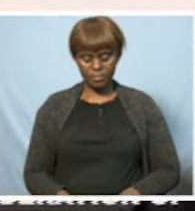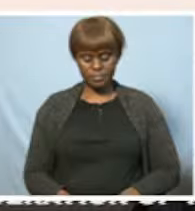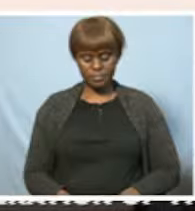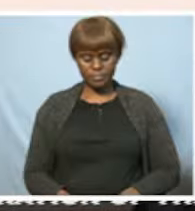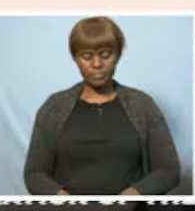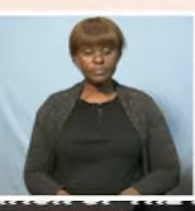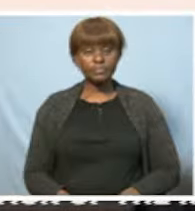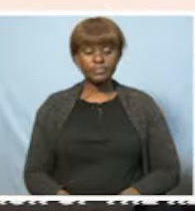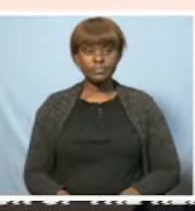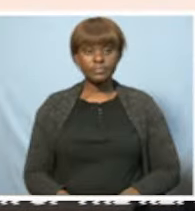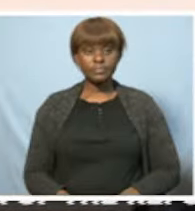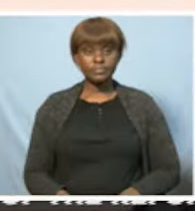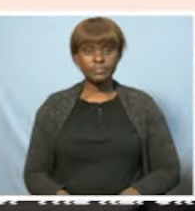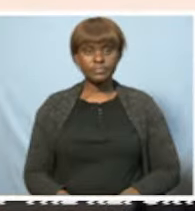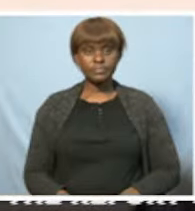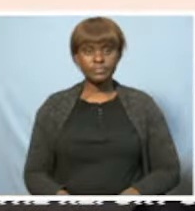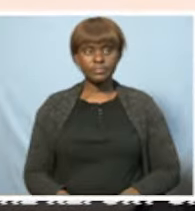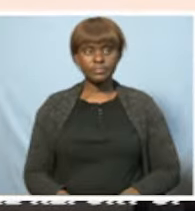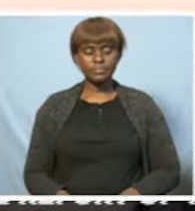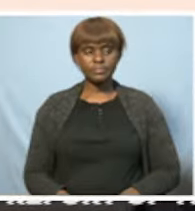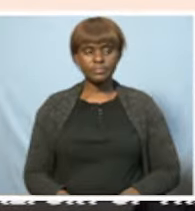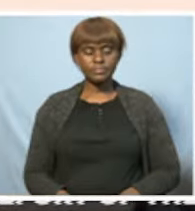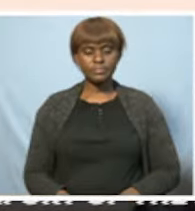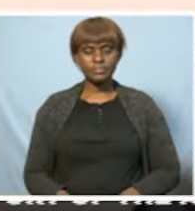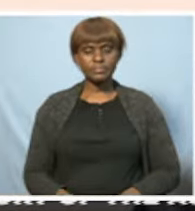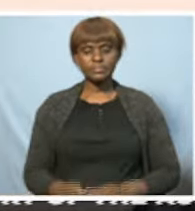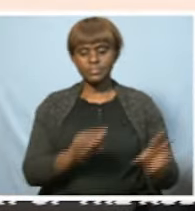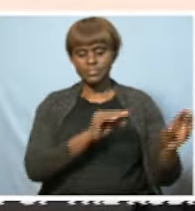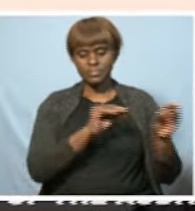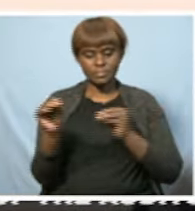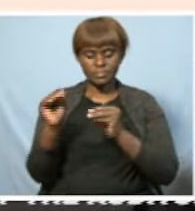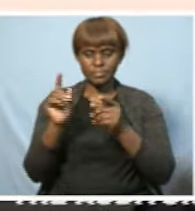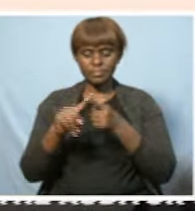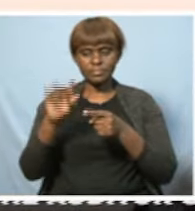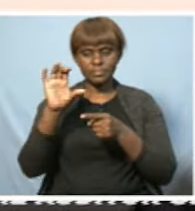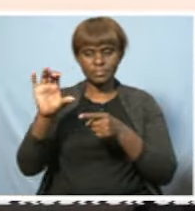Okay. We'll go to appendix C, Chair.